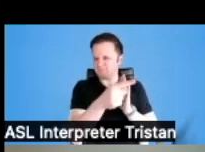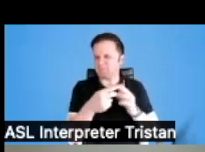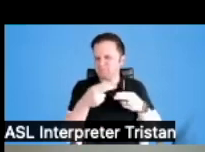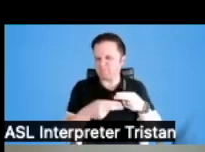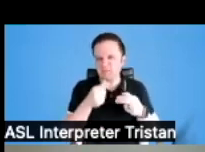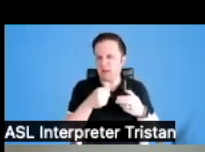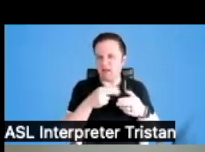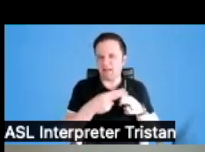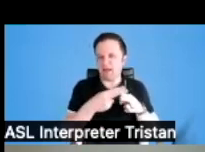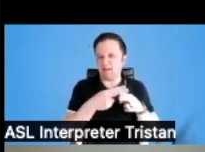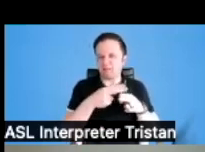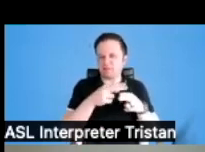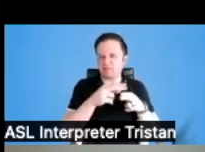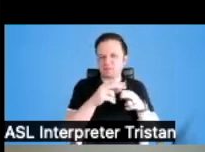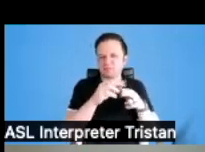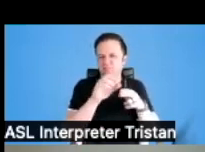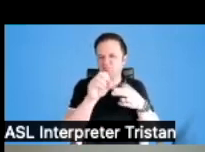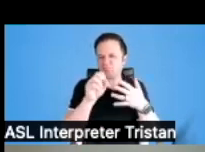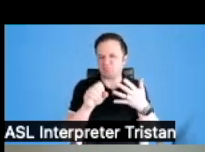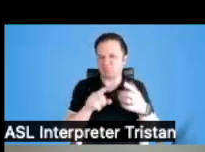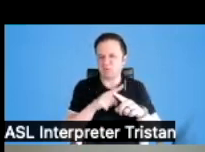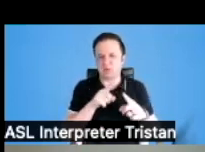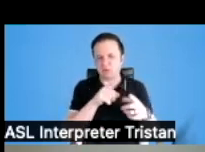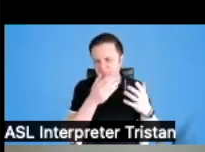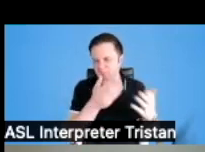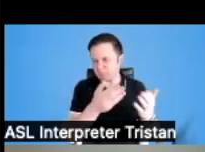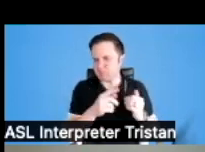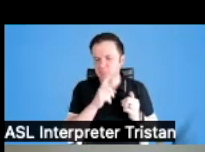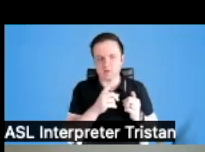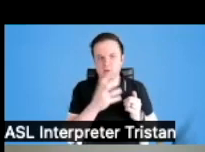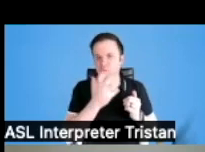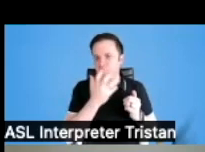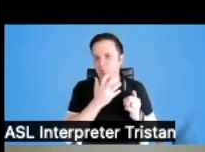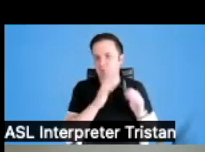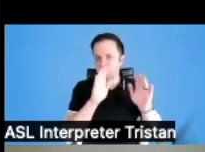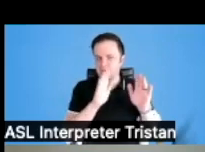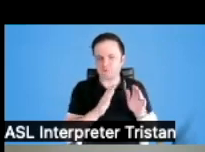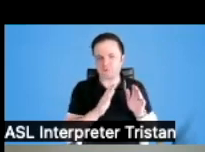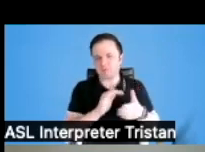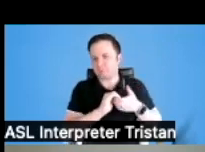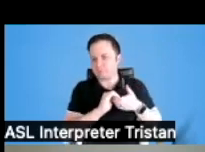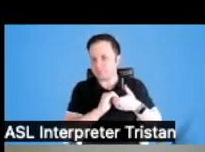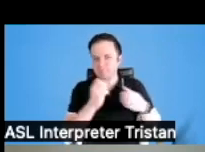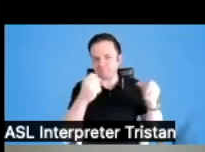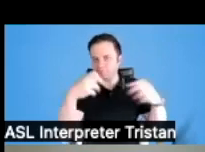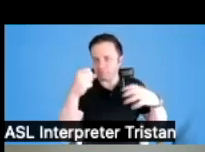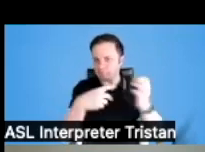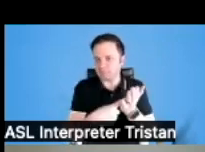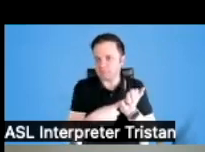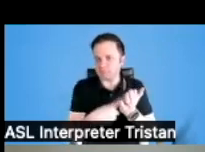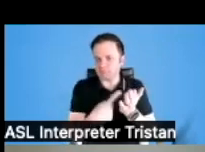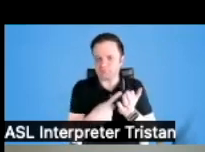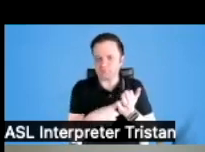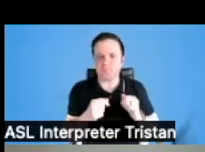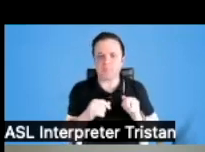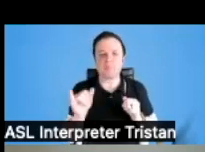their names out loud, but they've all been sort of amazing collaborators. This was a real labor of love. And then also to